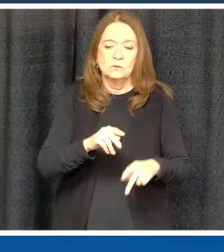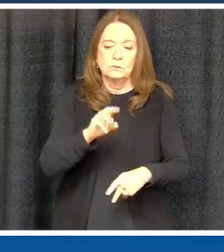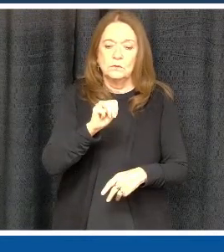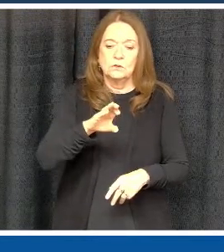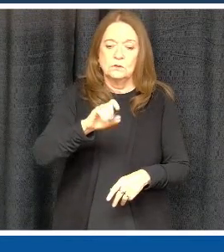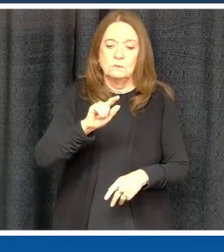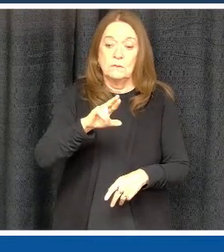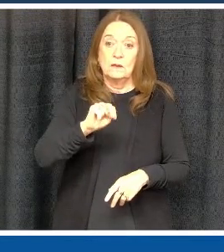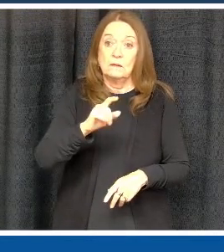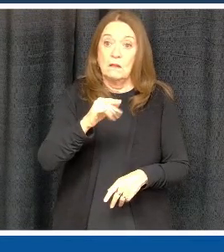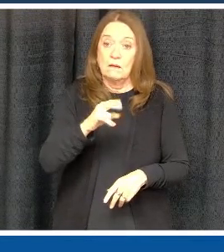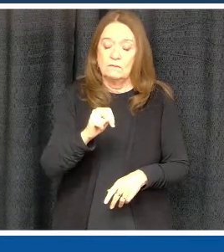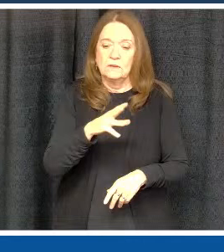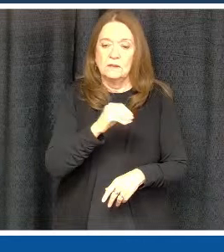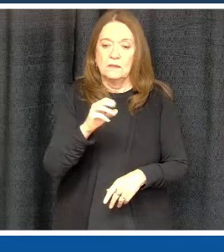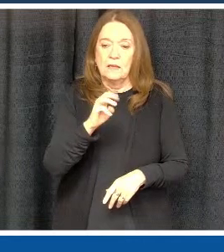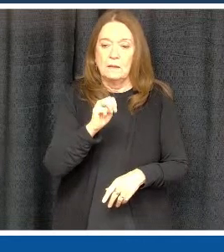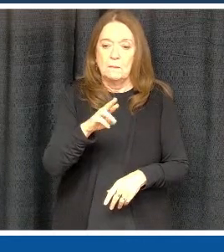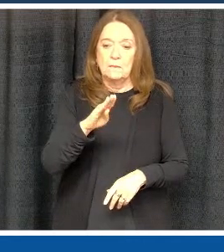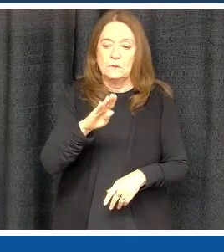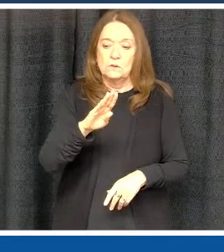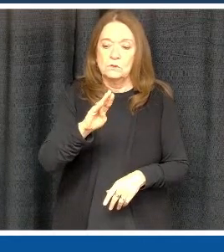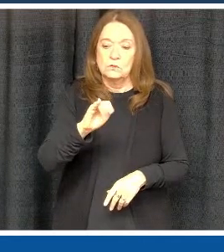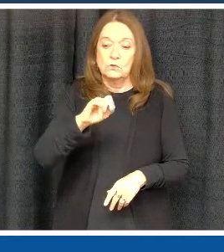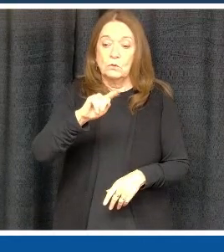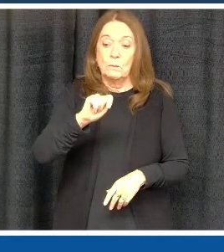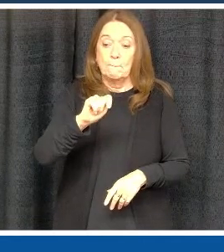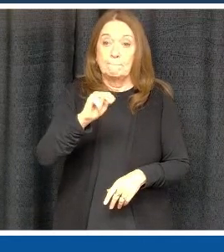McLaughlin and Mr. Bittner. I